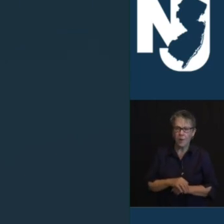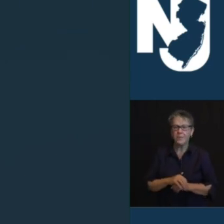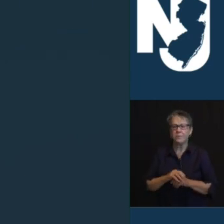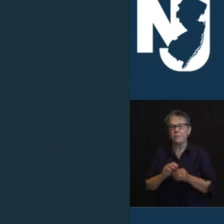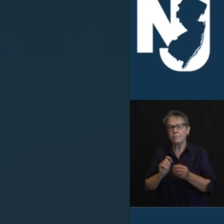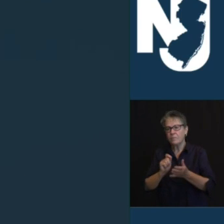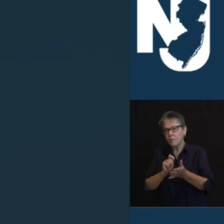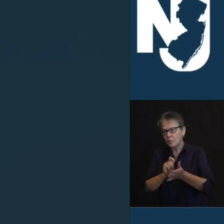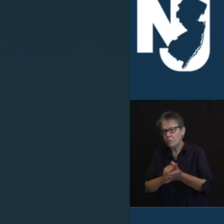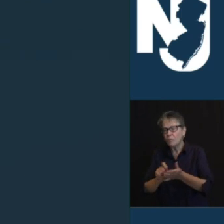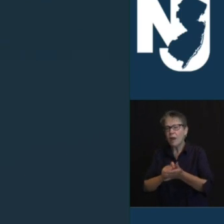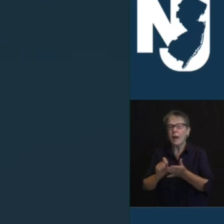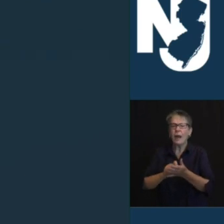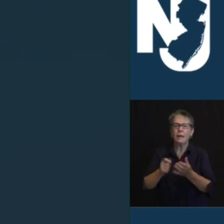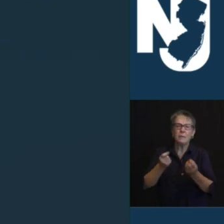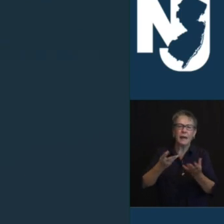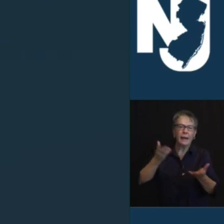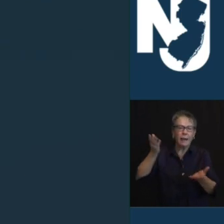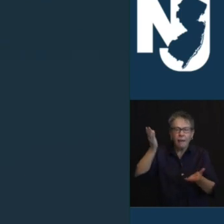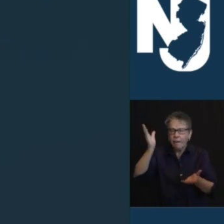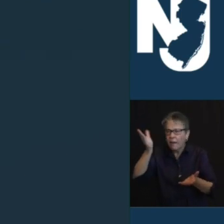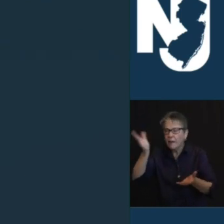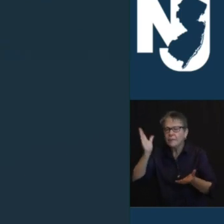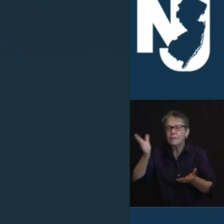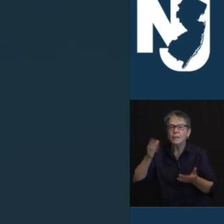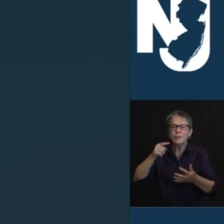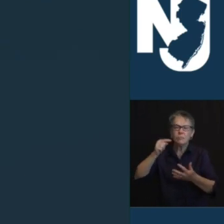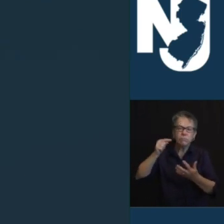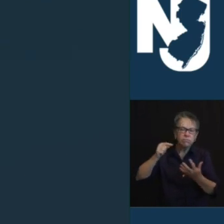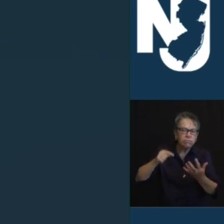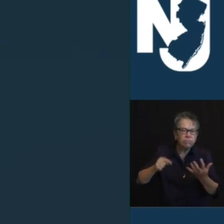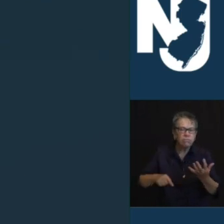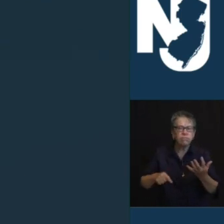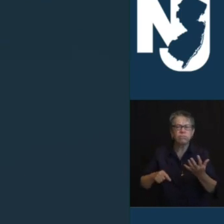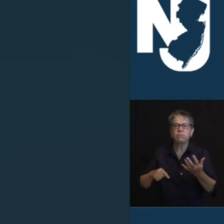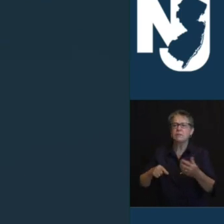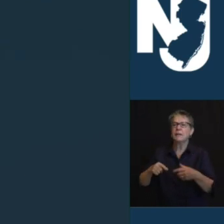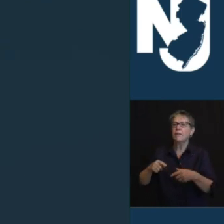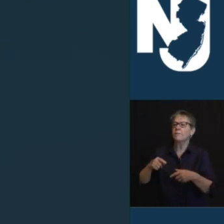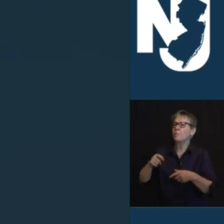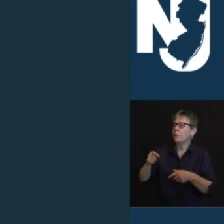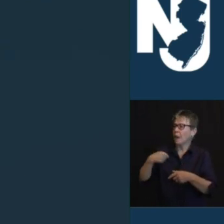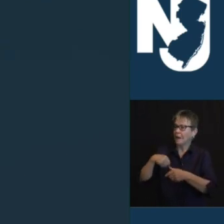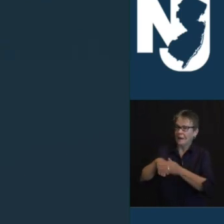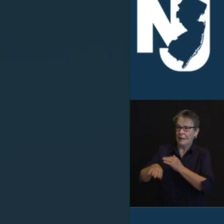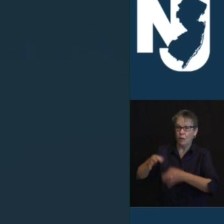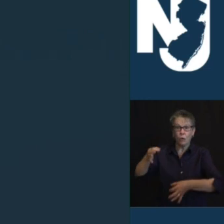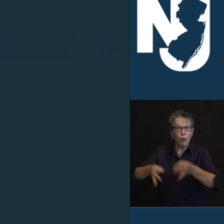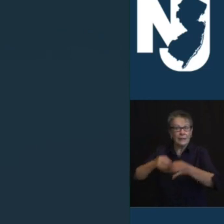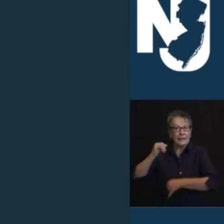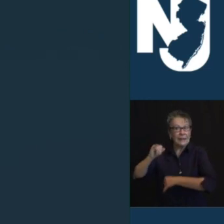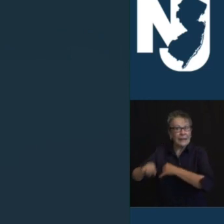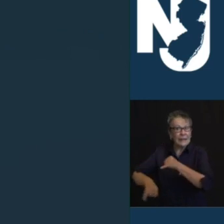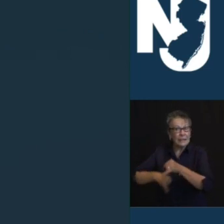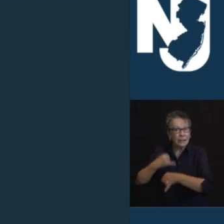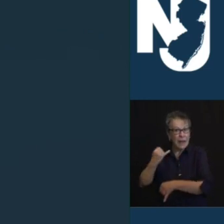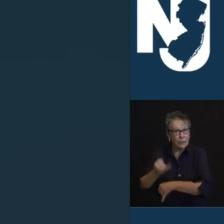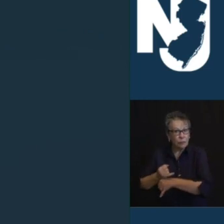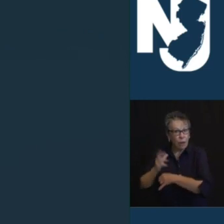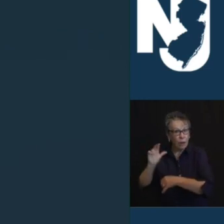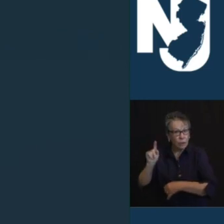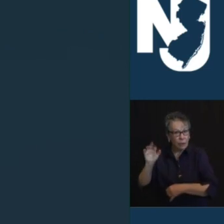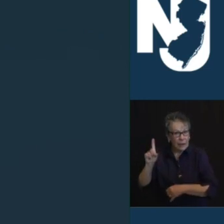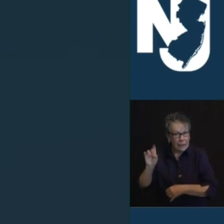the courtrooms, where he also argued complex cases of international trade. He practiced law for a total of